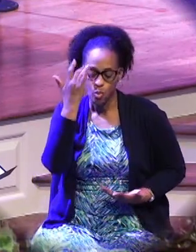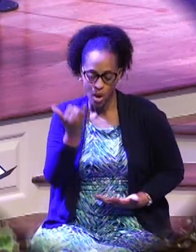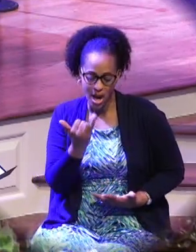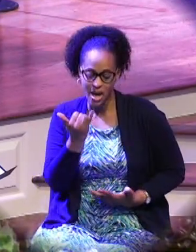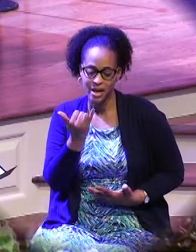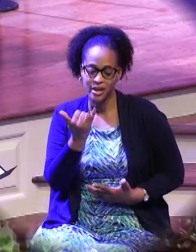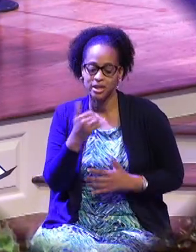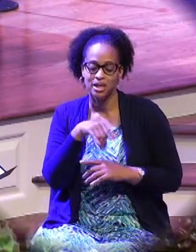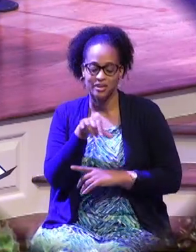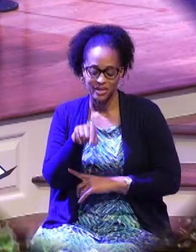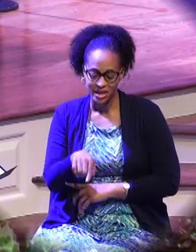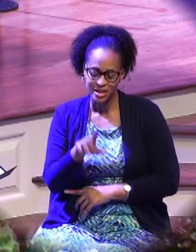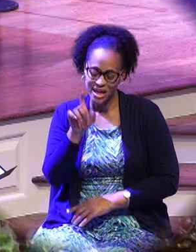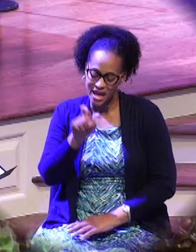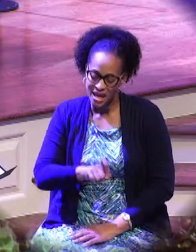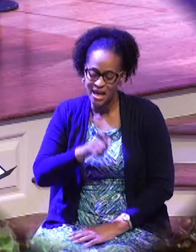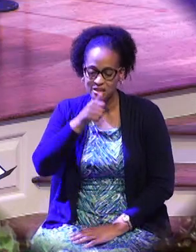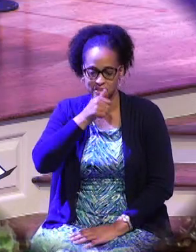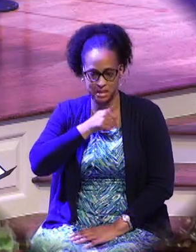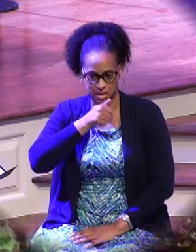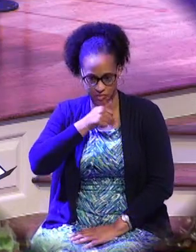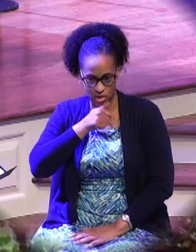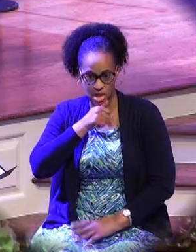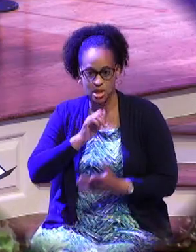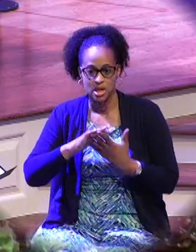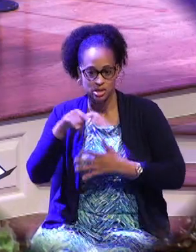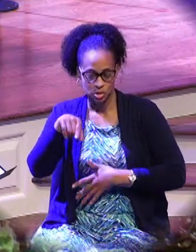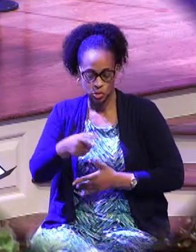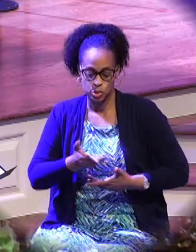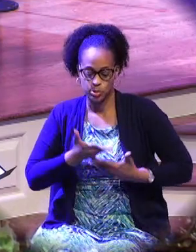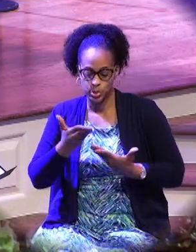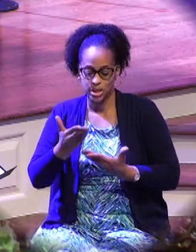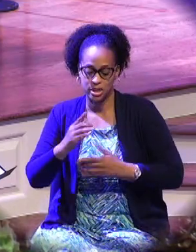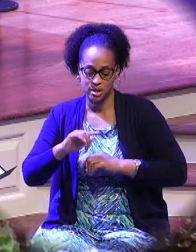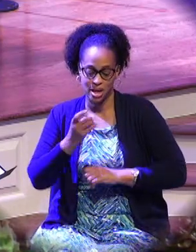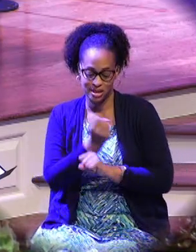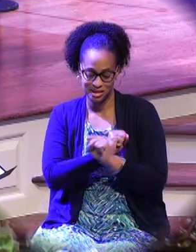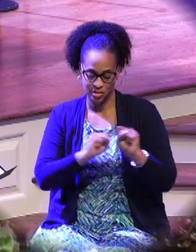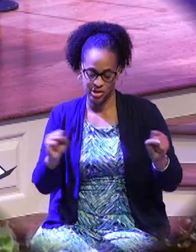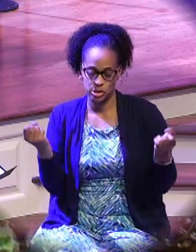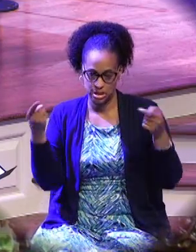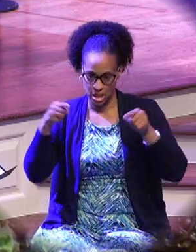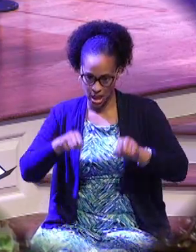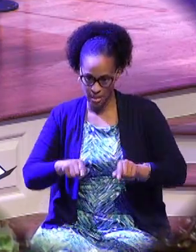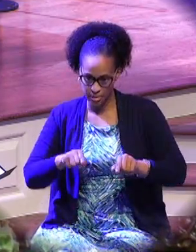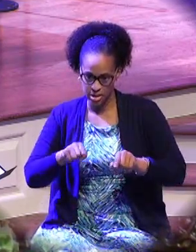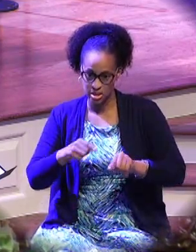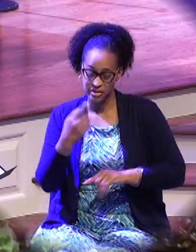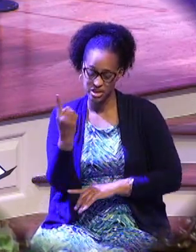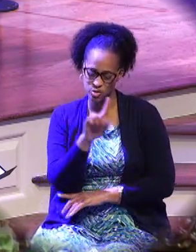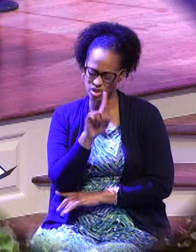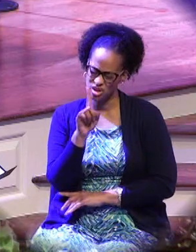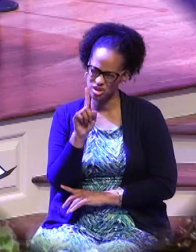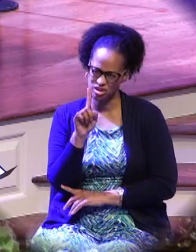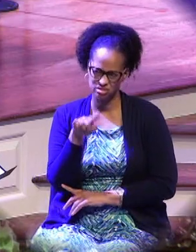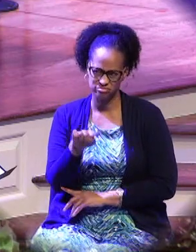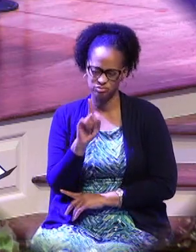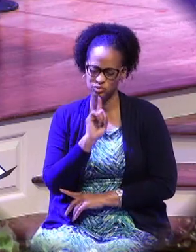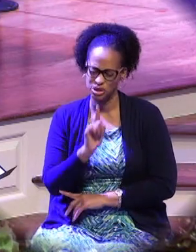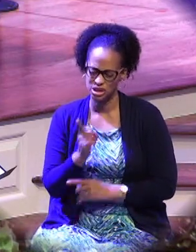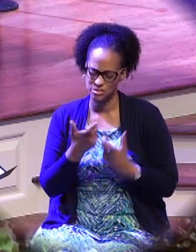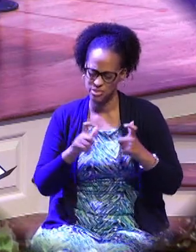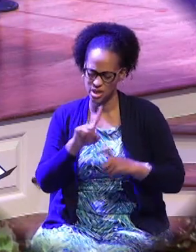is that he had to suffer in order to bring about our salvation. That really is one of the great questions that people